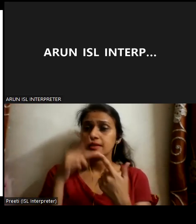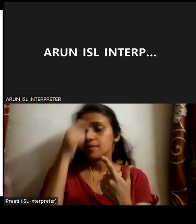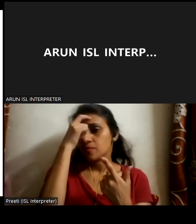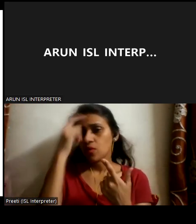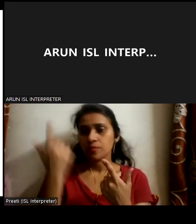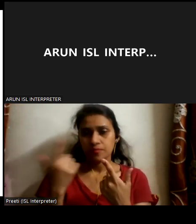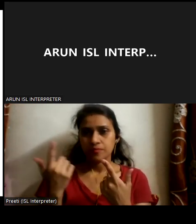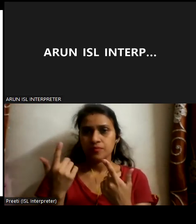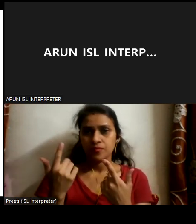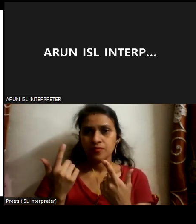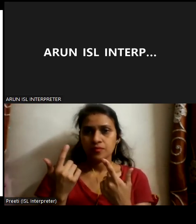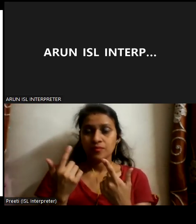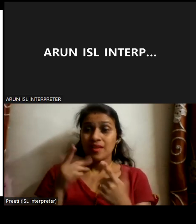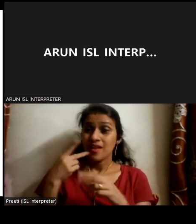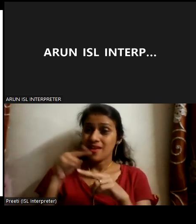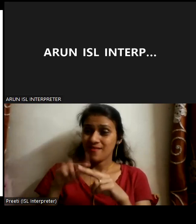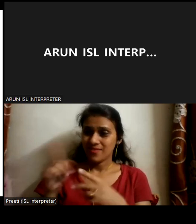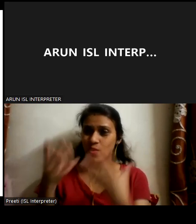is to start a business,